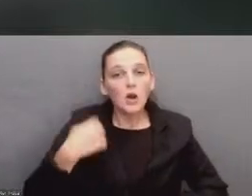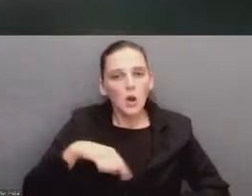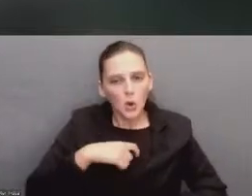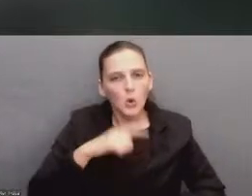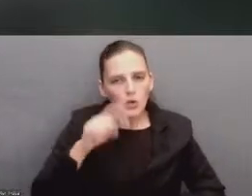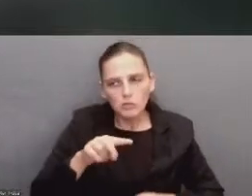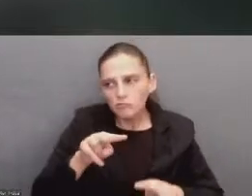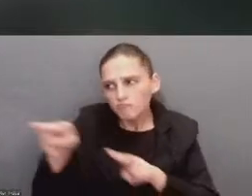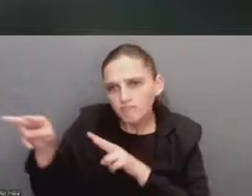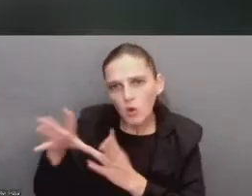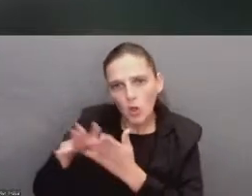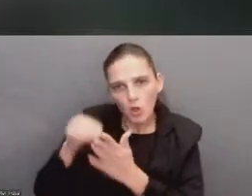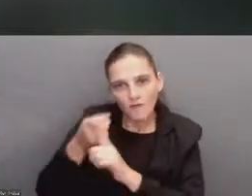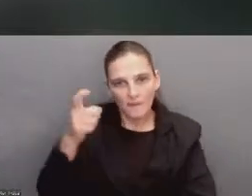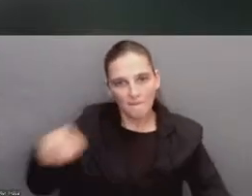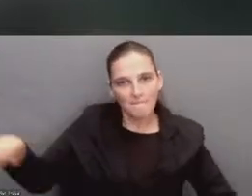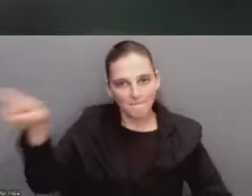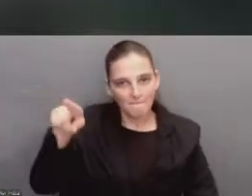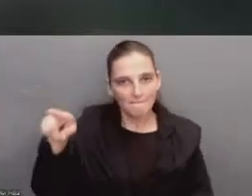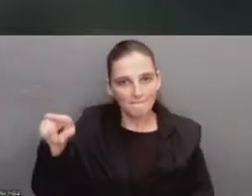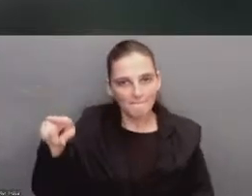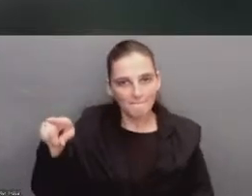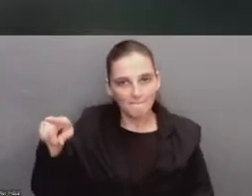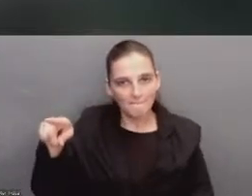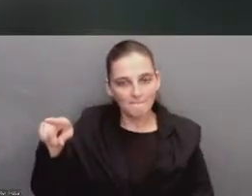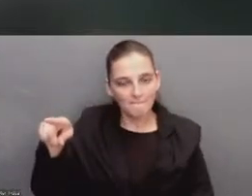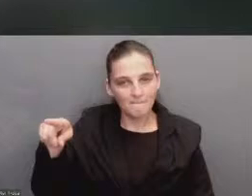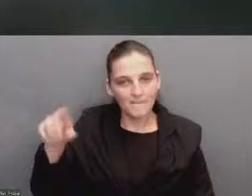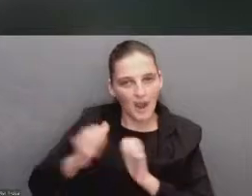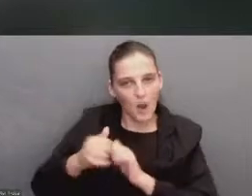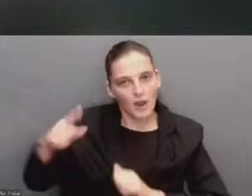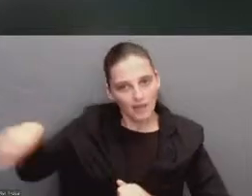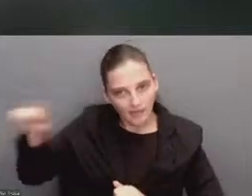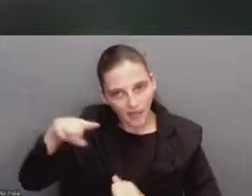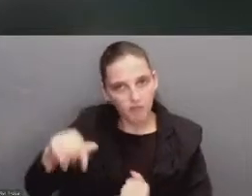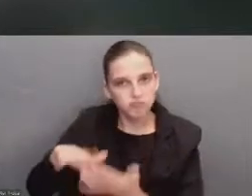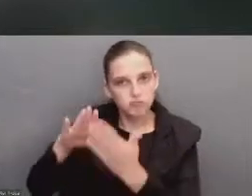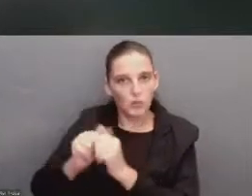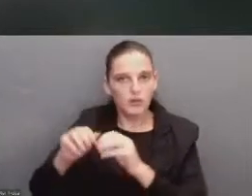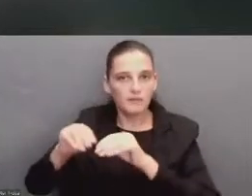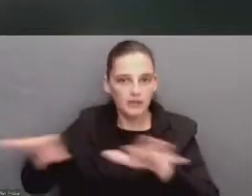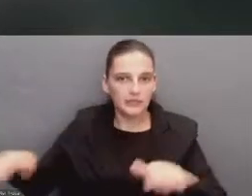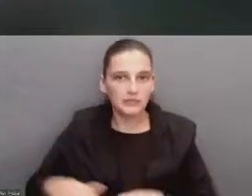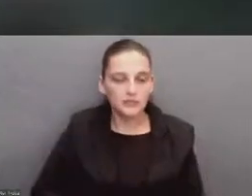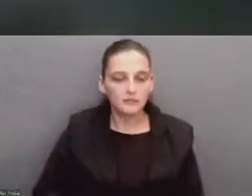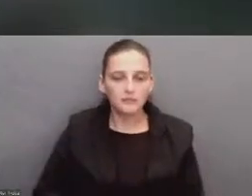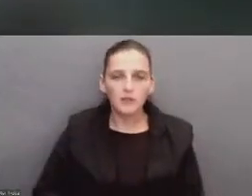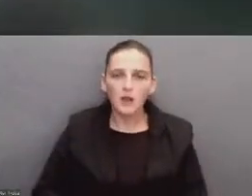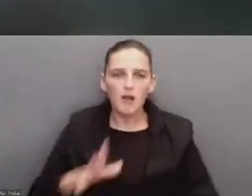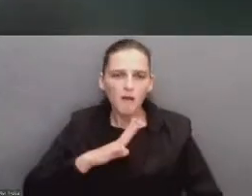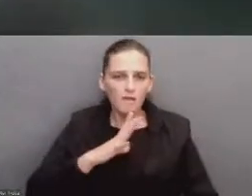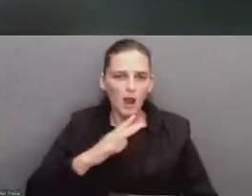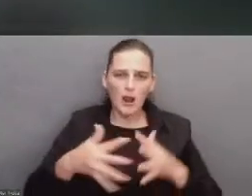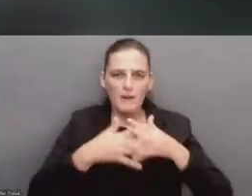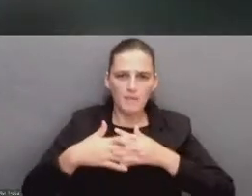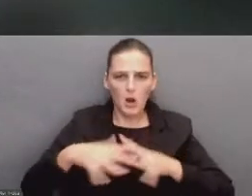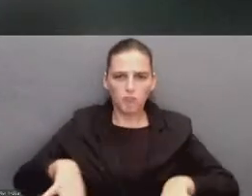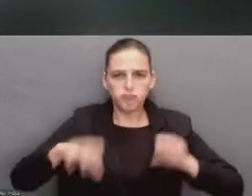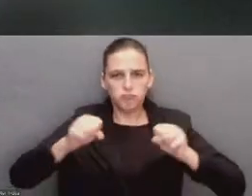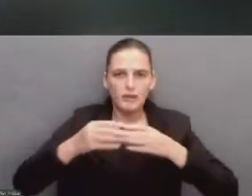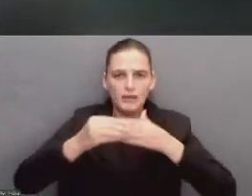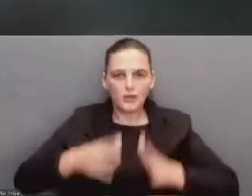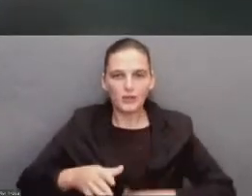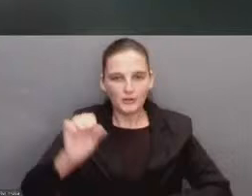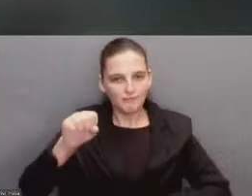others and how they have dealt with the pandemic. So we can take an active leadership role, but there's also some room for